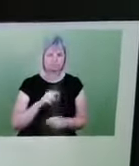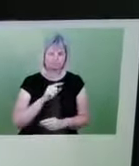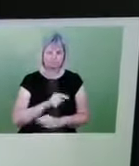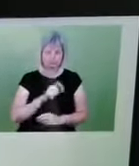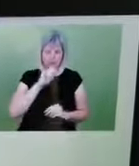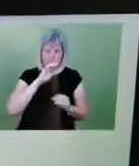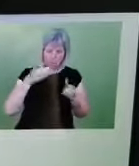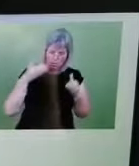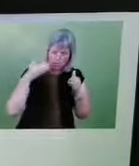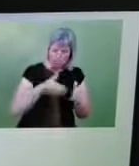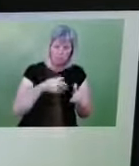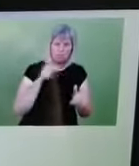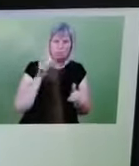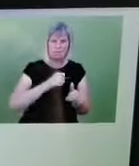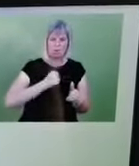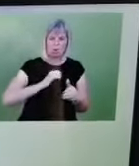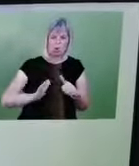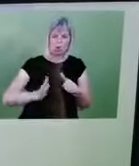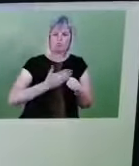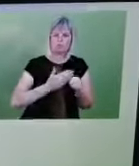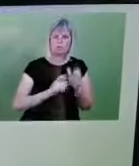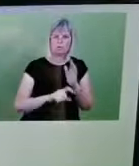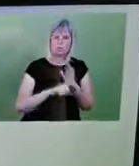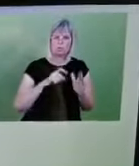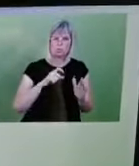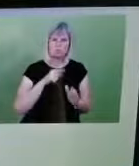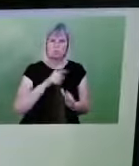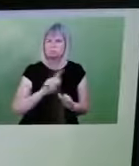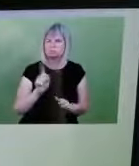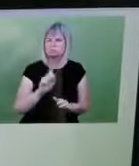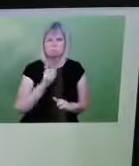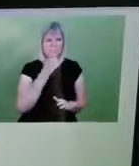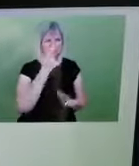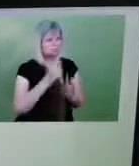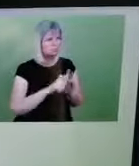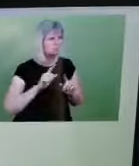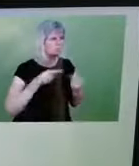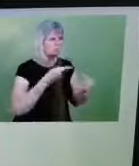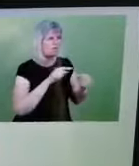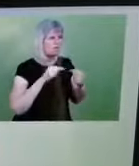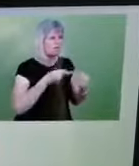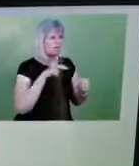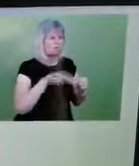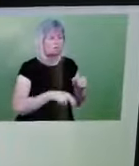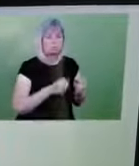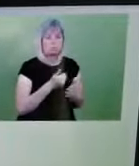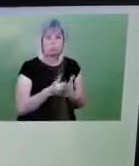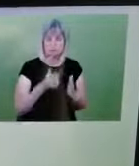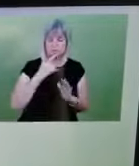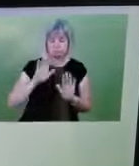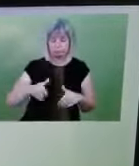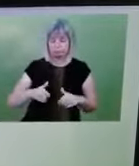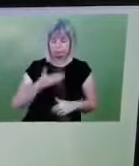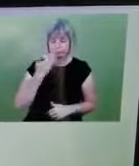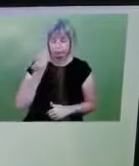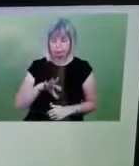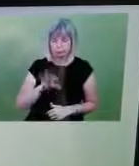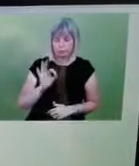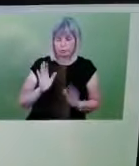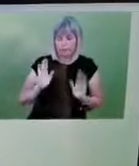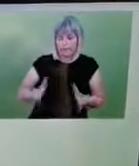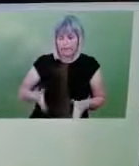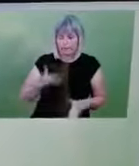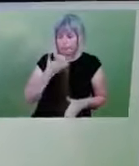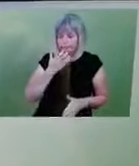be doing to fight the cuts. We're often told there's no choice, we have to make cuts. This argument's been used by Labour councils across the country to